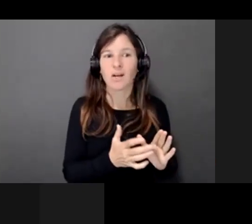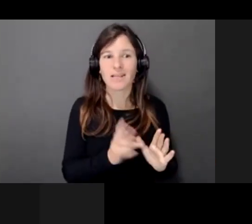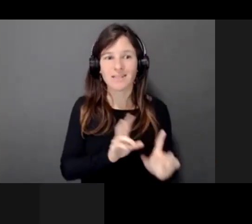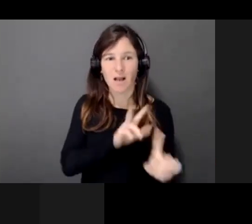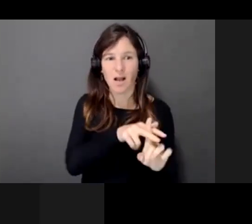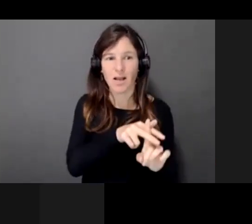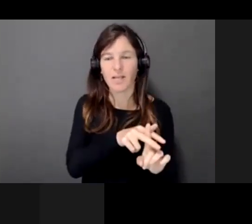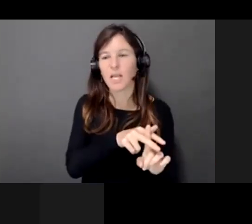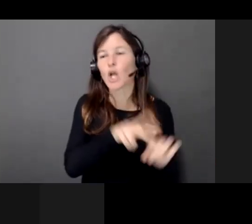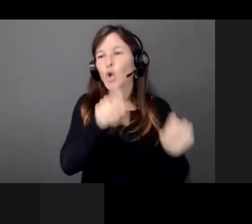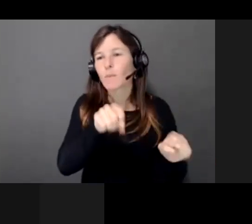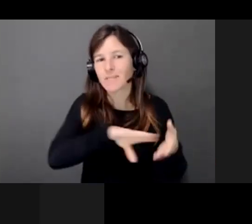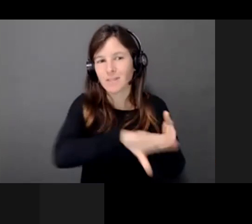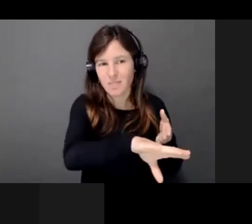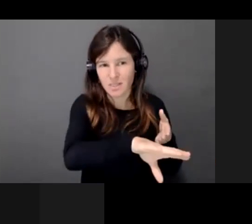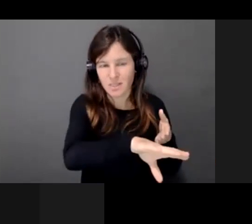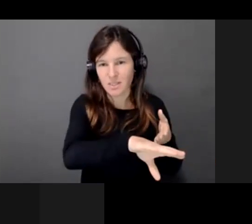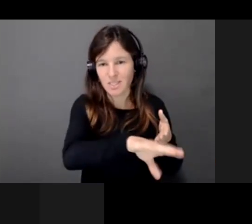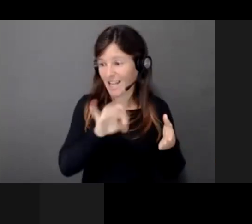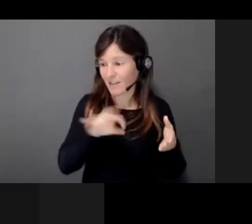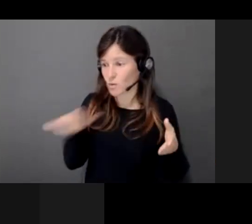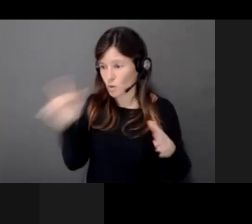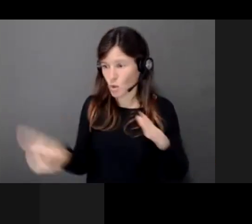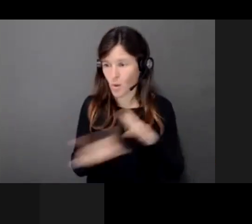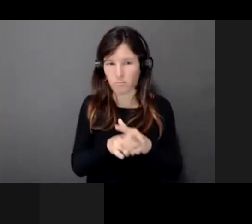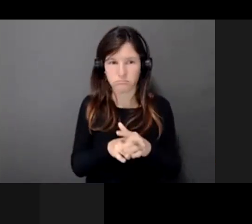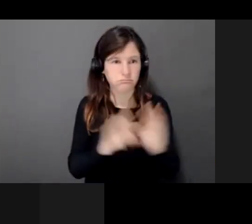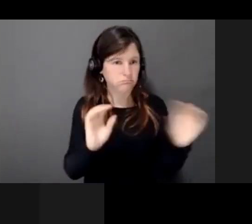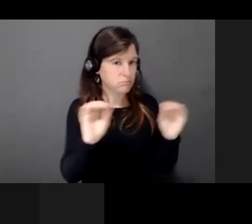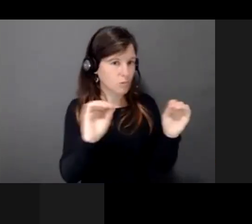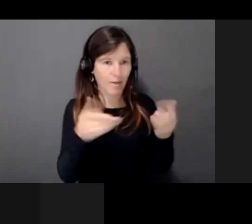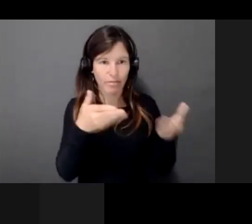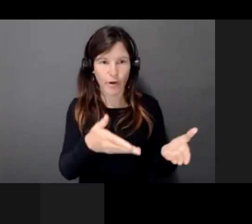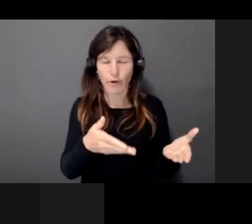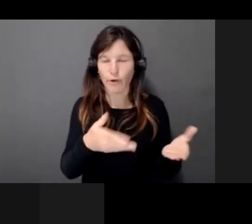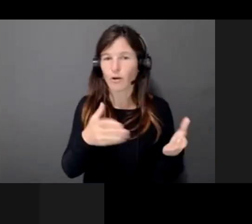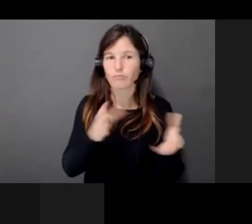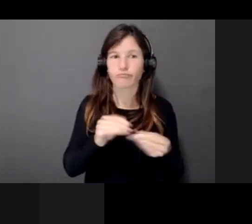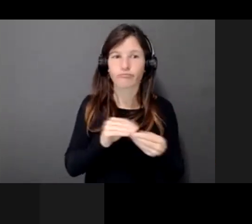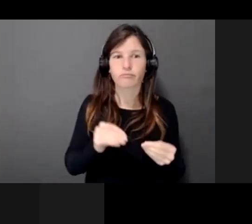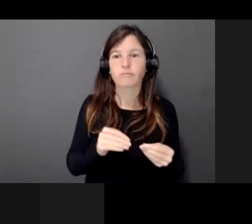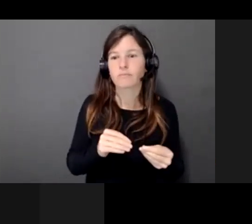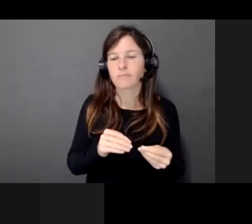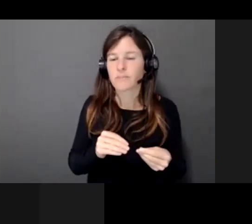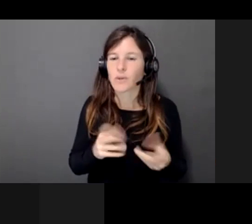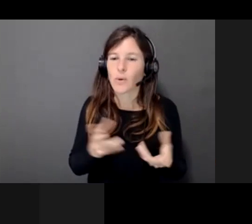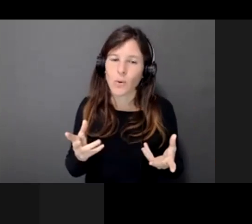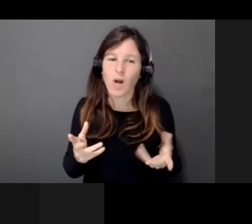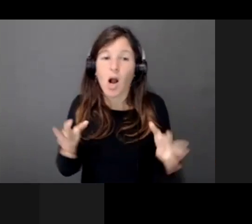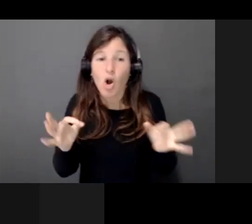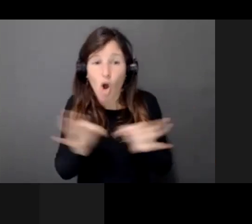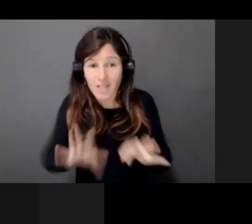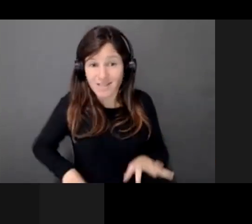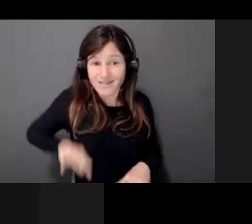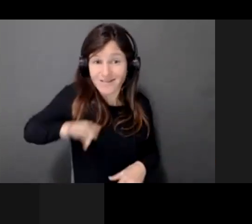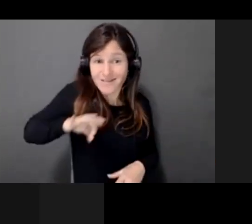of cost as far as time. At some point, the Crown may take over the prosecution of the matter, may look at it and say, oh, yeah, this is something we want to take